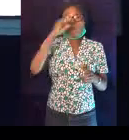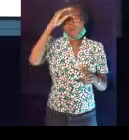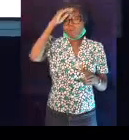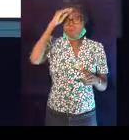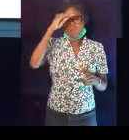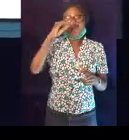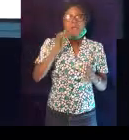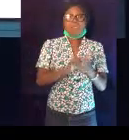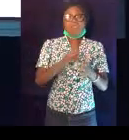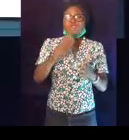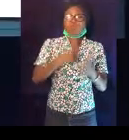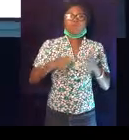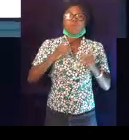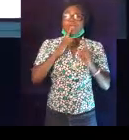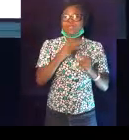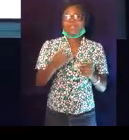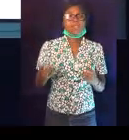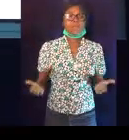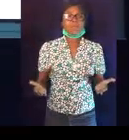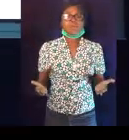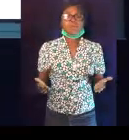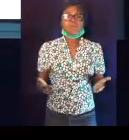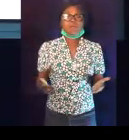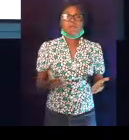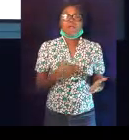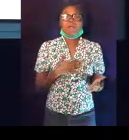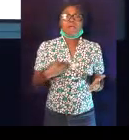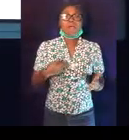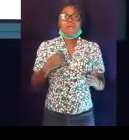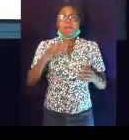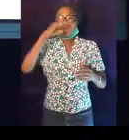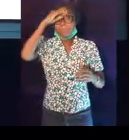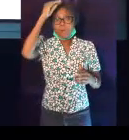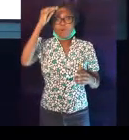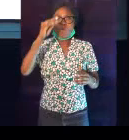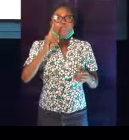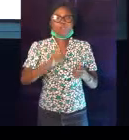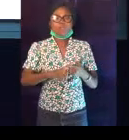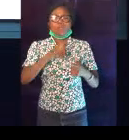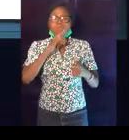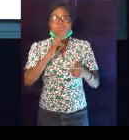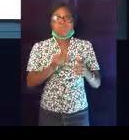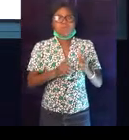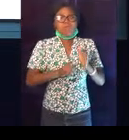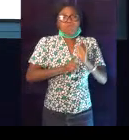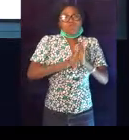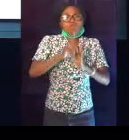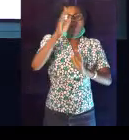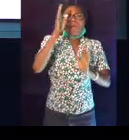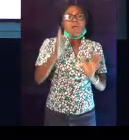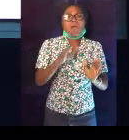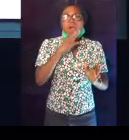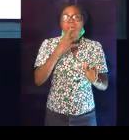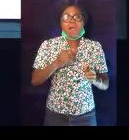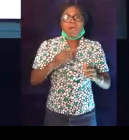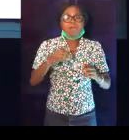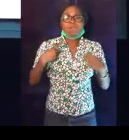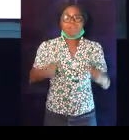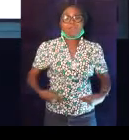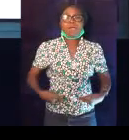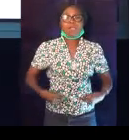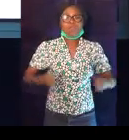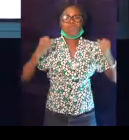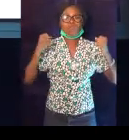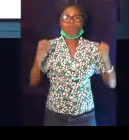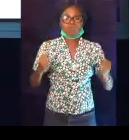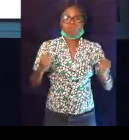or a female. That's what we are referring to, sex here. And boys tend to be taller and physically stronger. That's